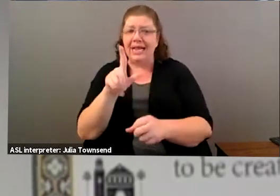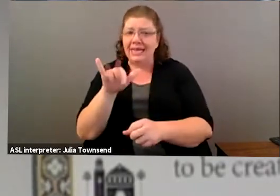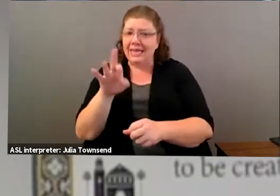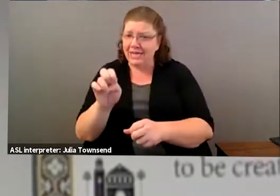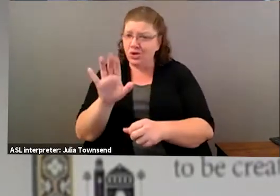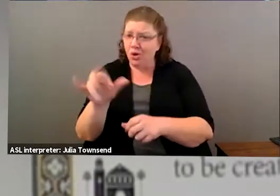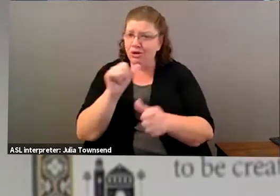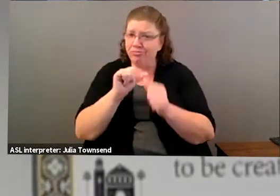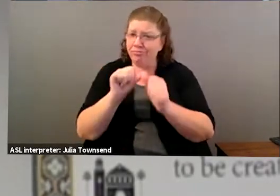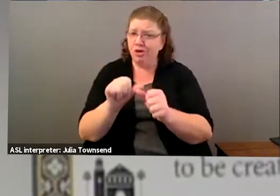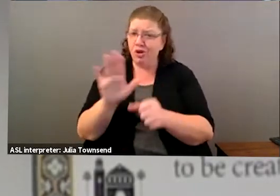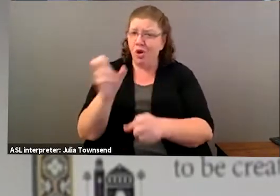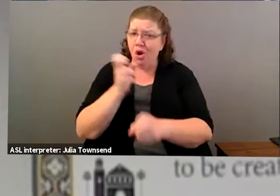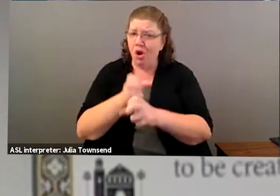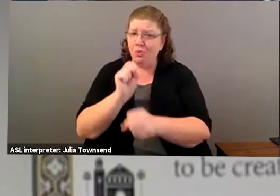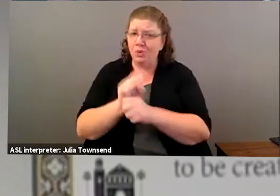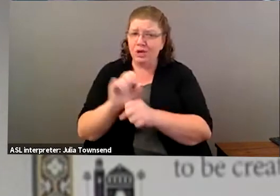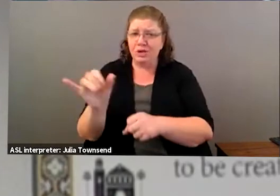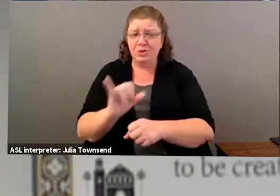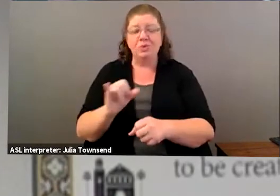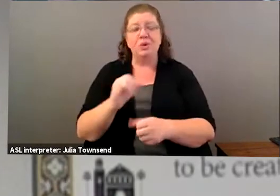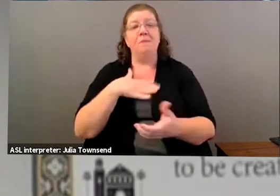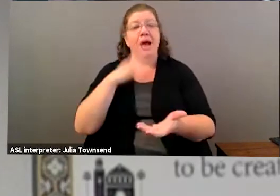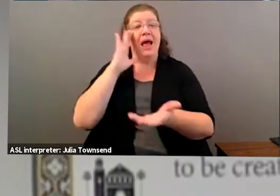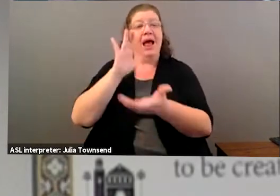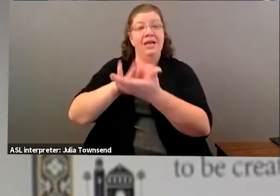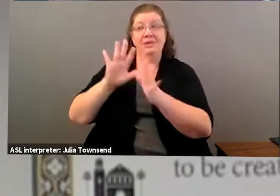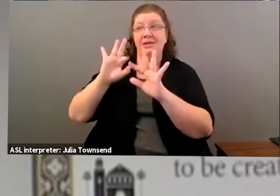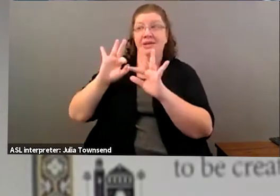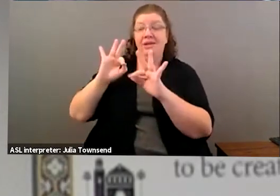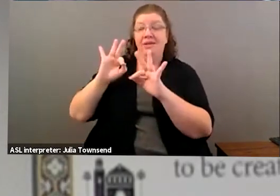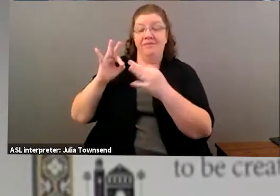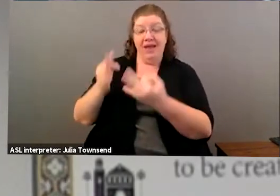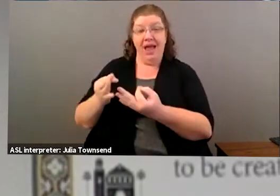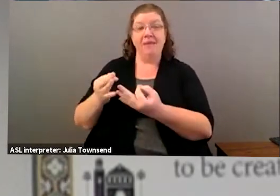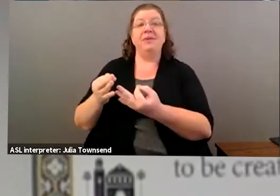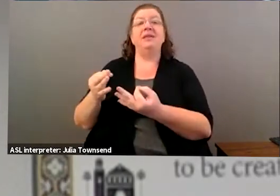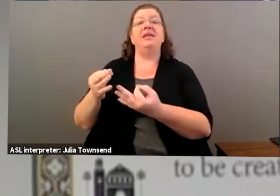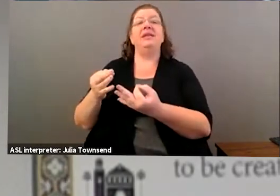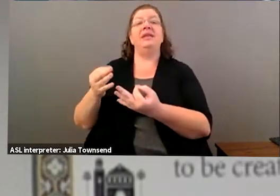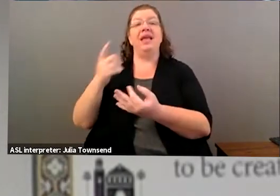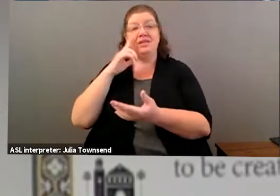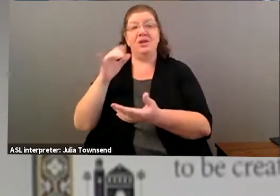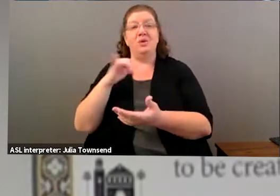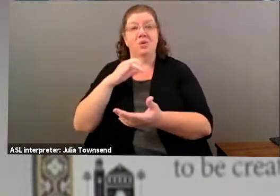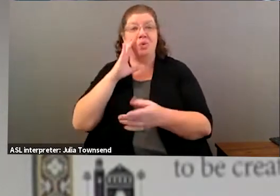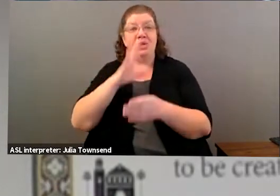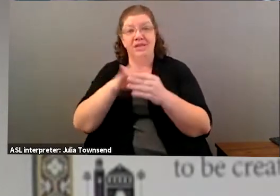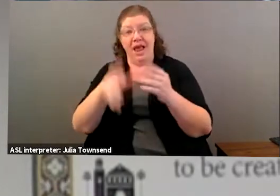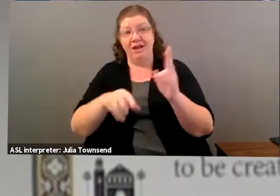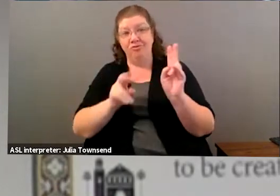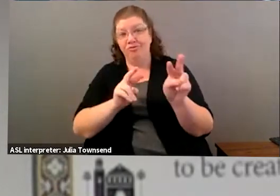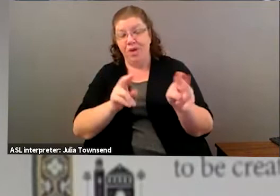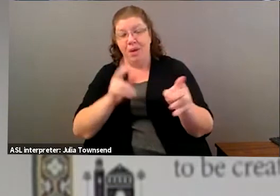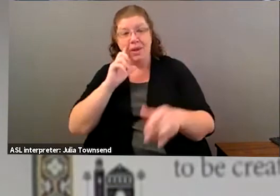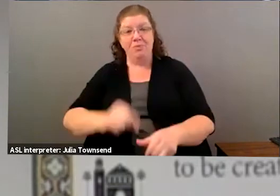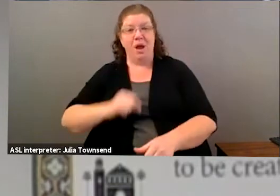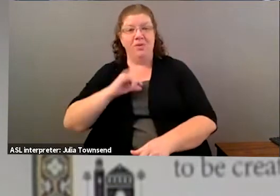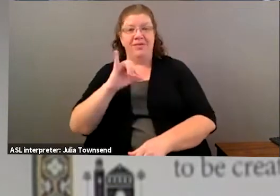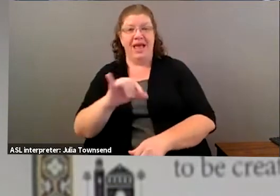forward. So proud to be part of that. My husband's family actually are Dons, so I know they will be looking and being proud of that as